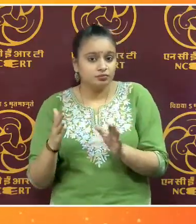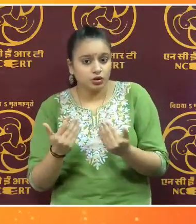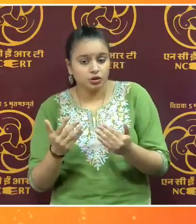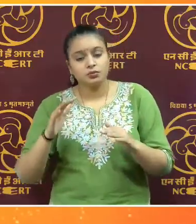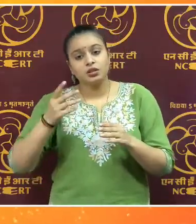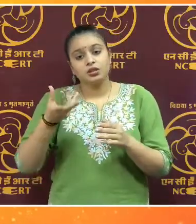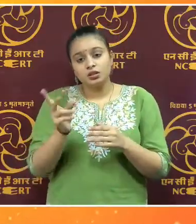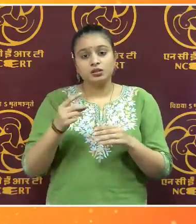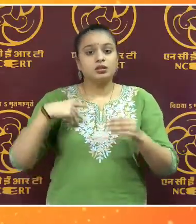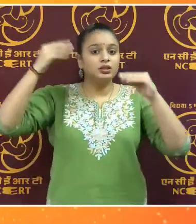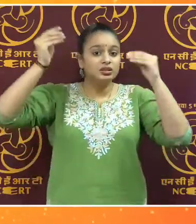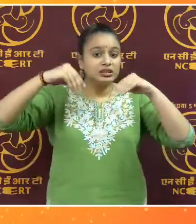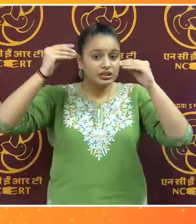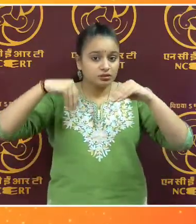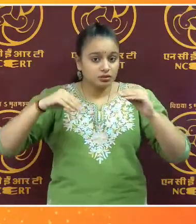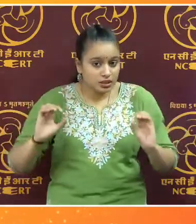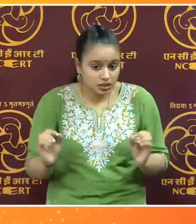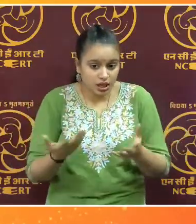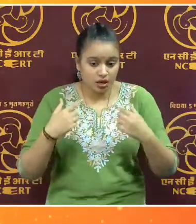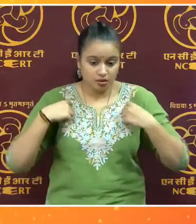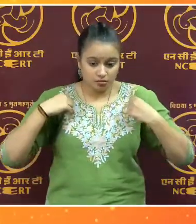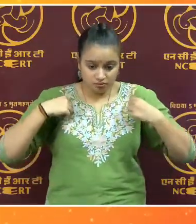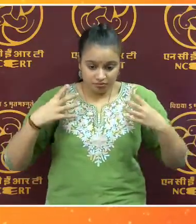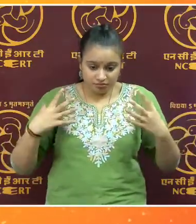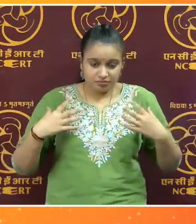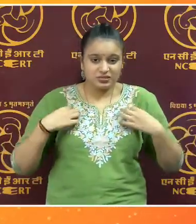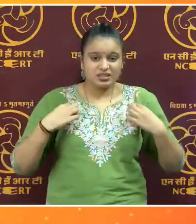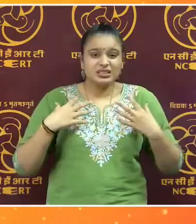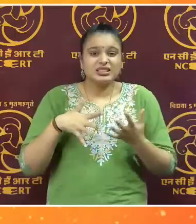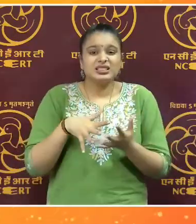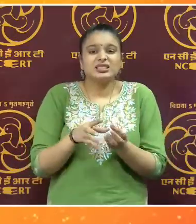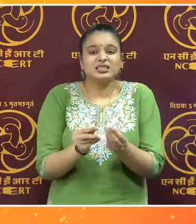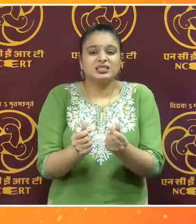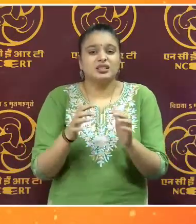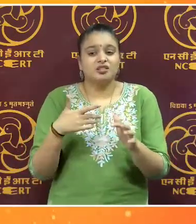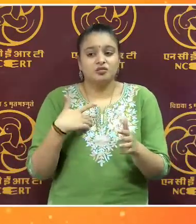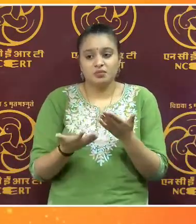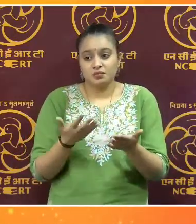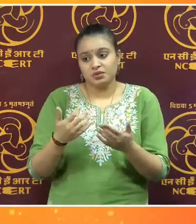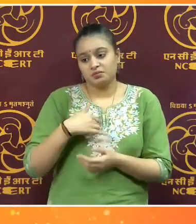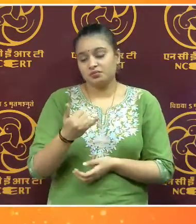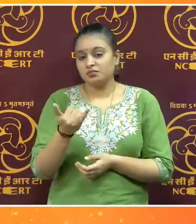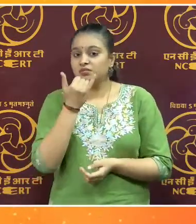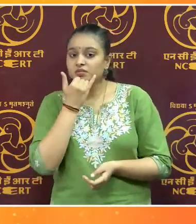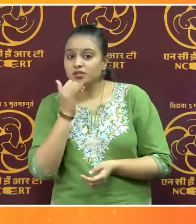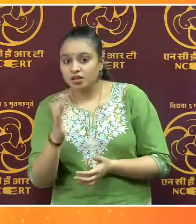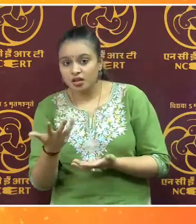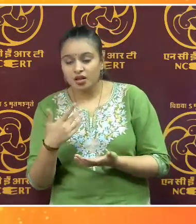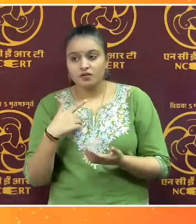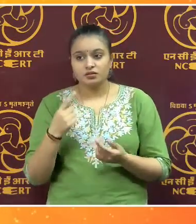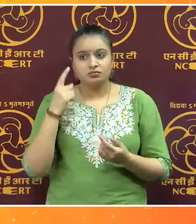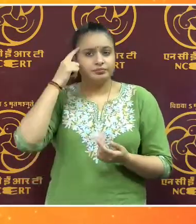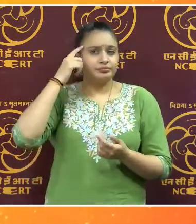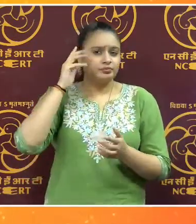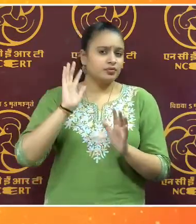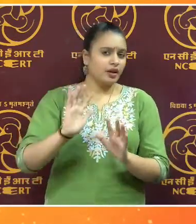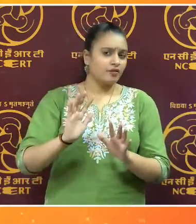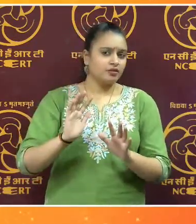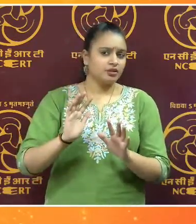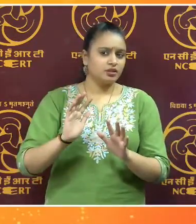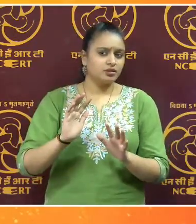now it's raining also. My clothes are wet. So I think I have done a mistake. I shouldn't have. And then suddenly he realizes